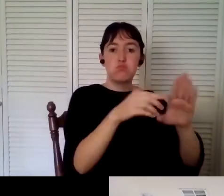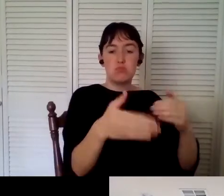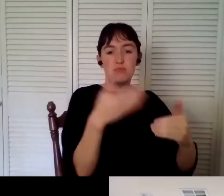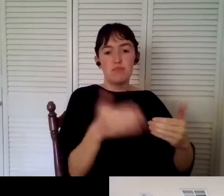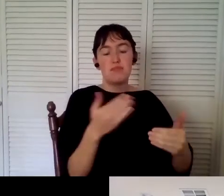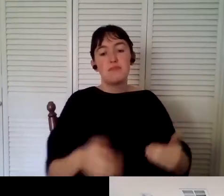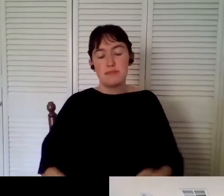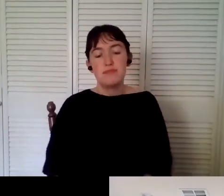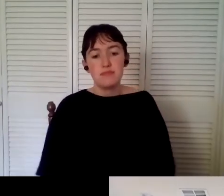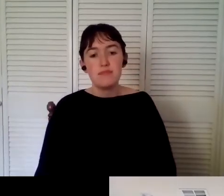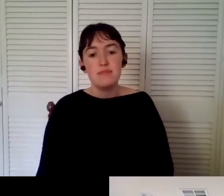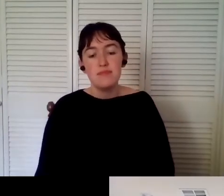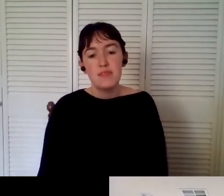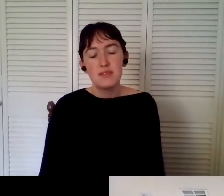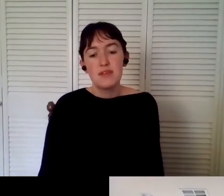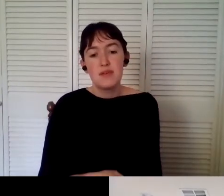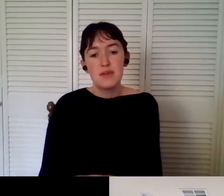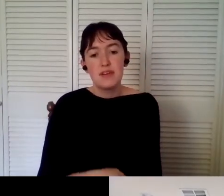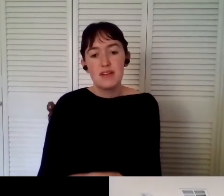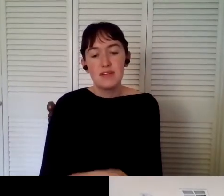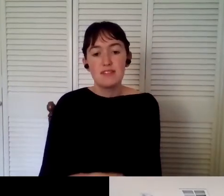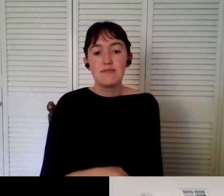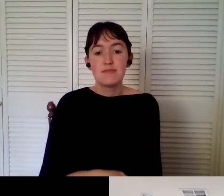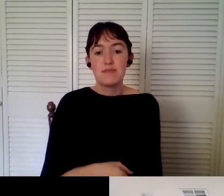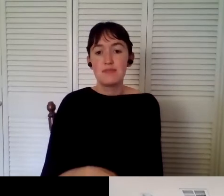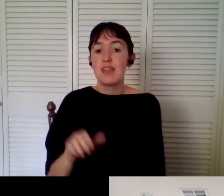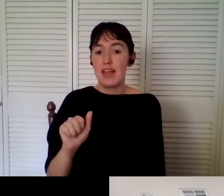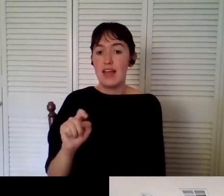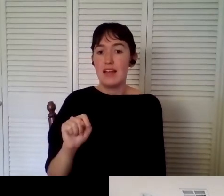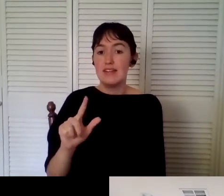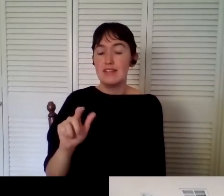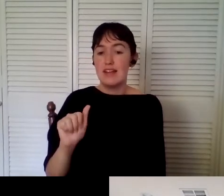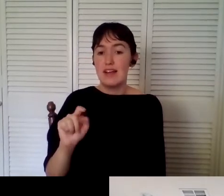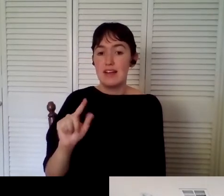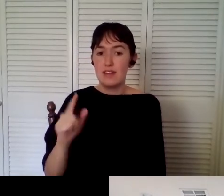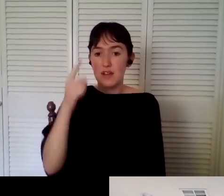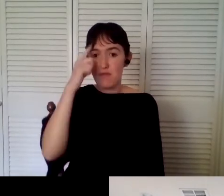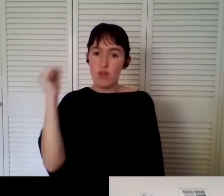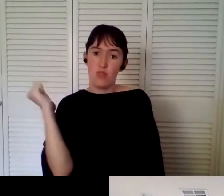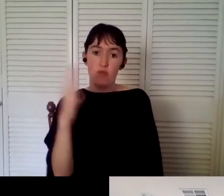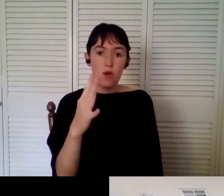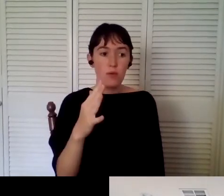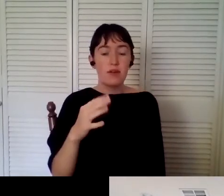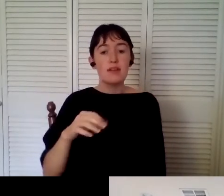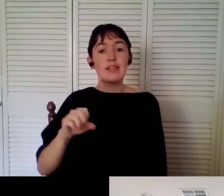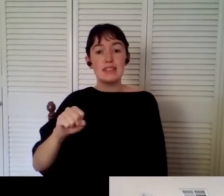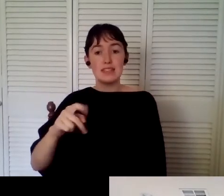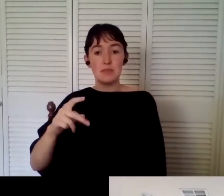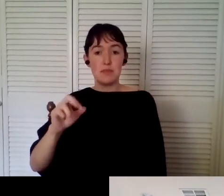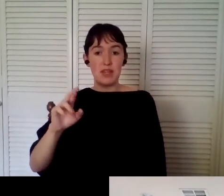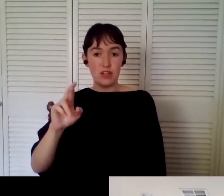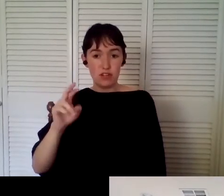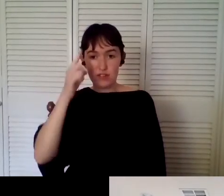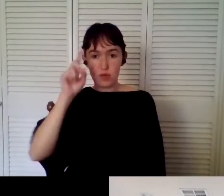feet. So yeah, so atlatls are for throwing. Spears are thrusting weapons. Anytime you see a